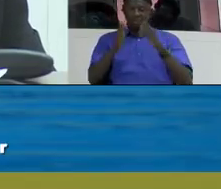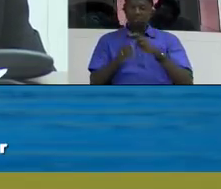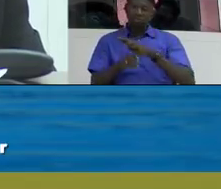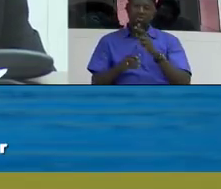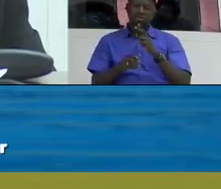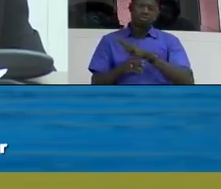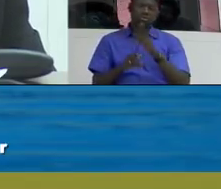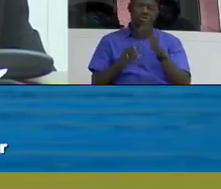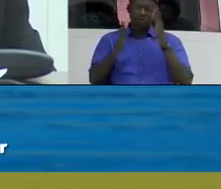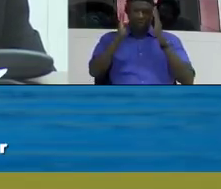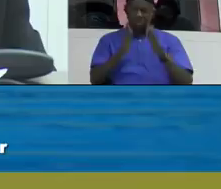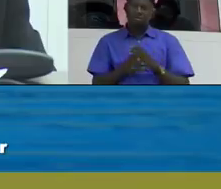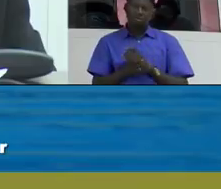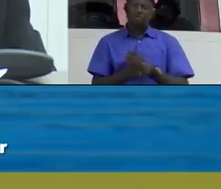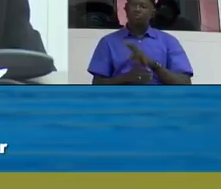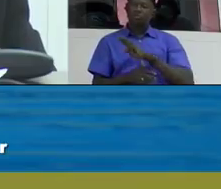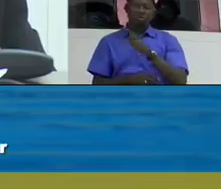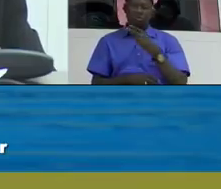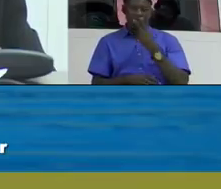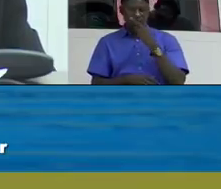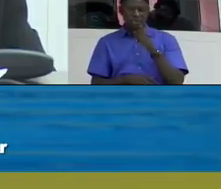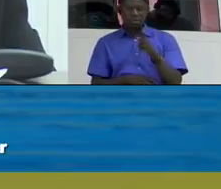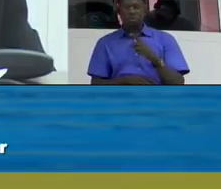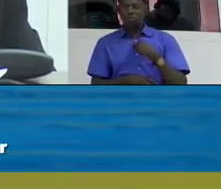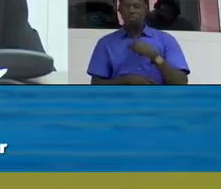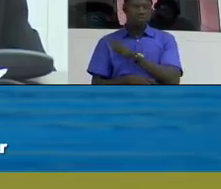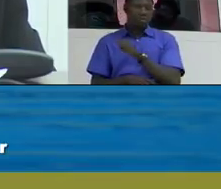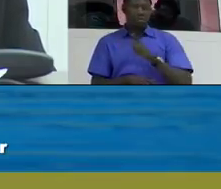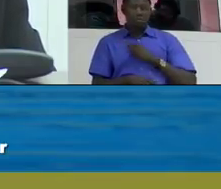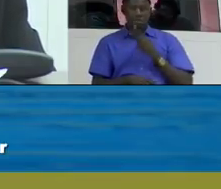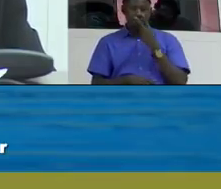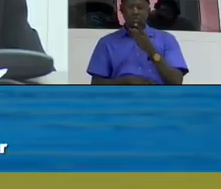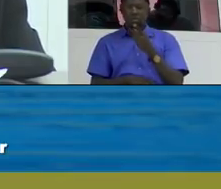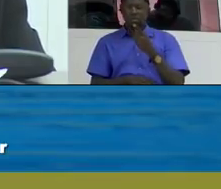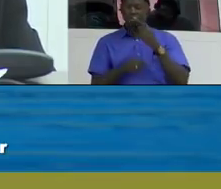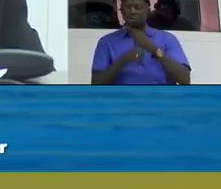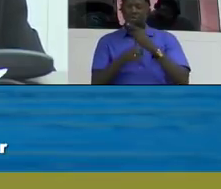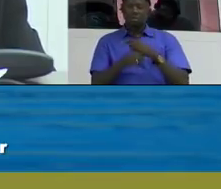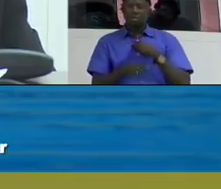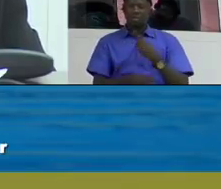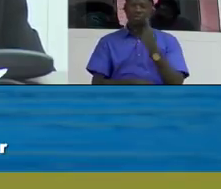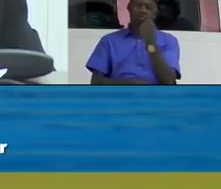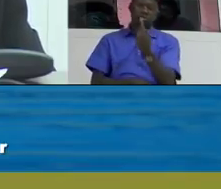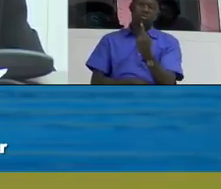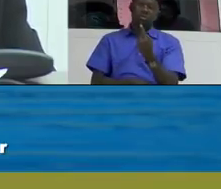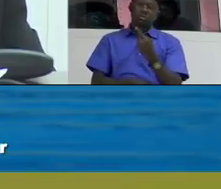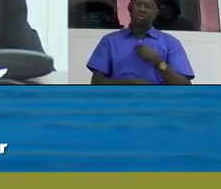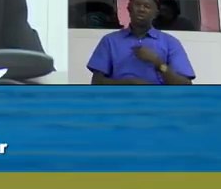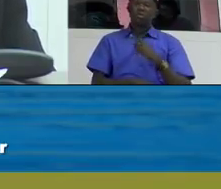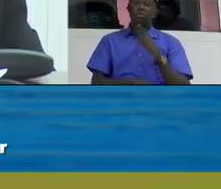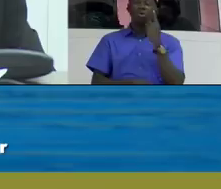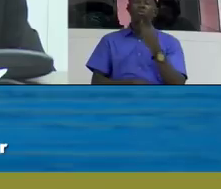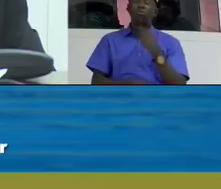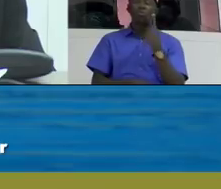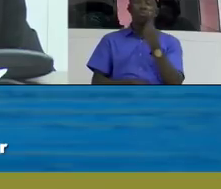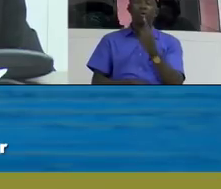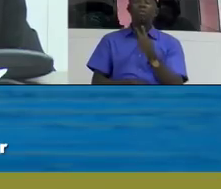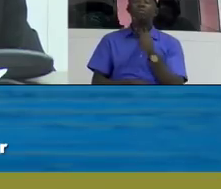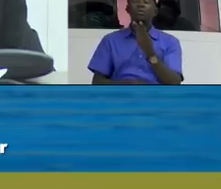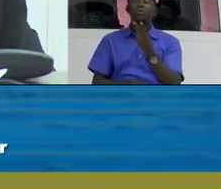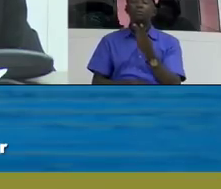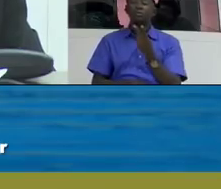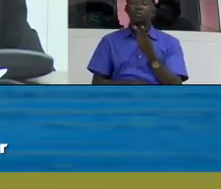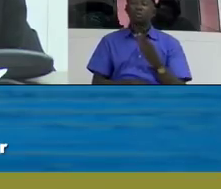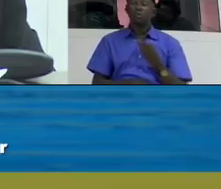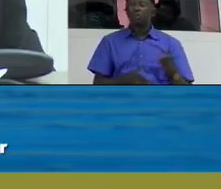We don't see that. We see Gambia as one. It is Kang Killing until at the end that became his